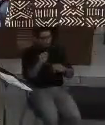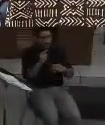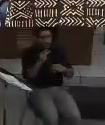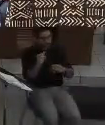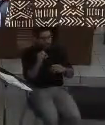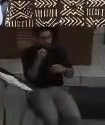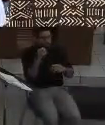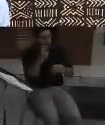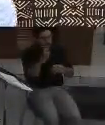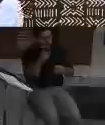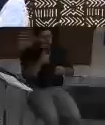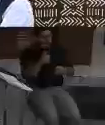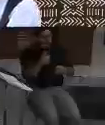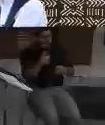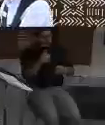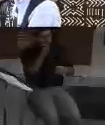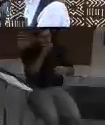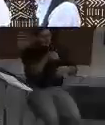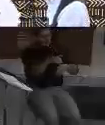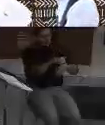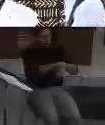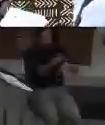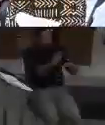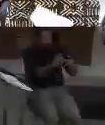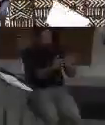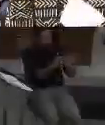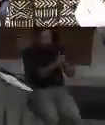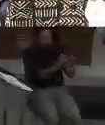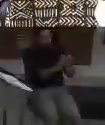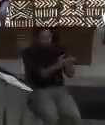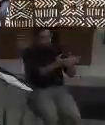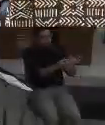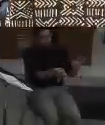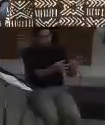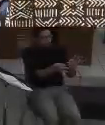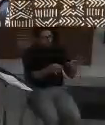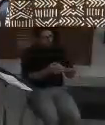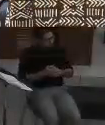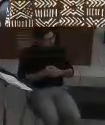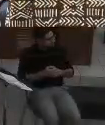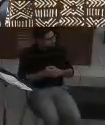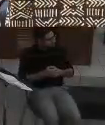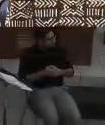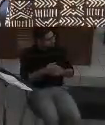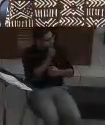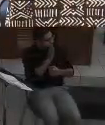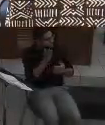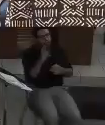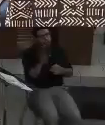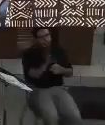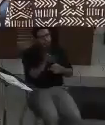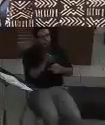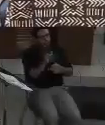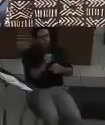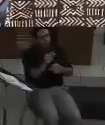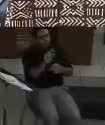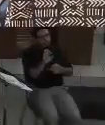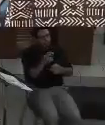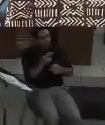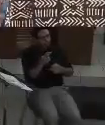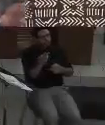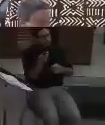myself, and we'll send you the scripture passages that we're being focused on. We're aiming to have the whole thing ready by Ash